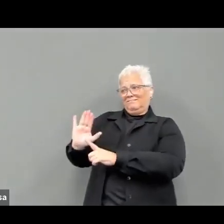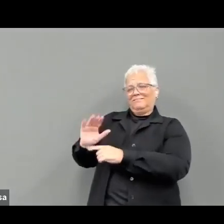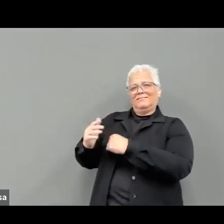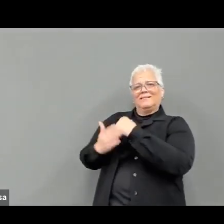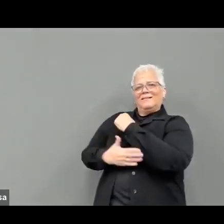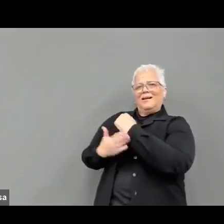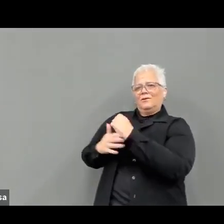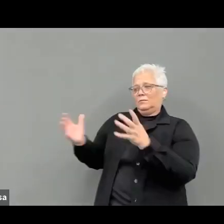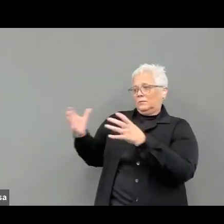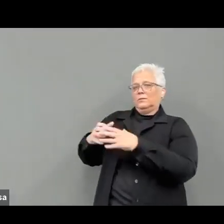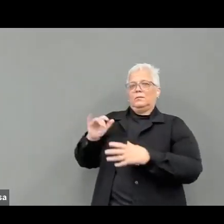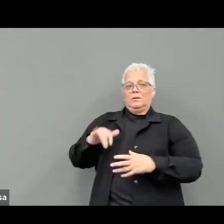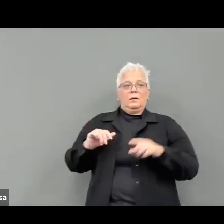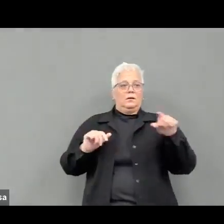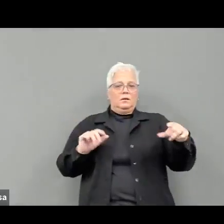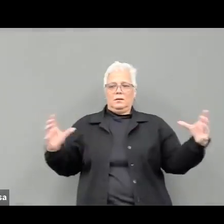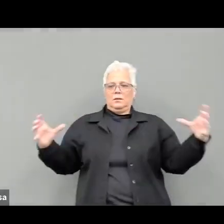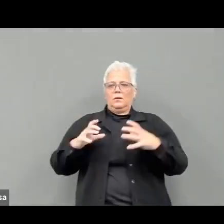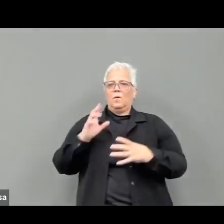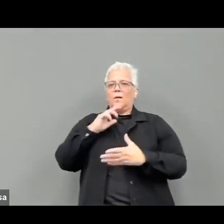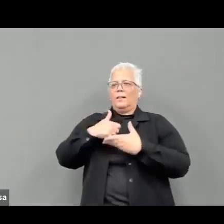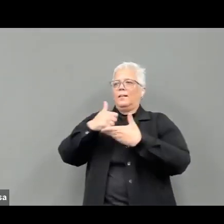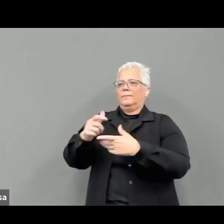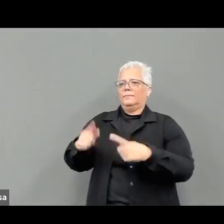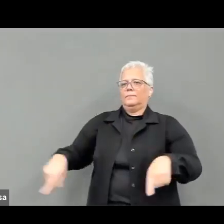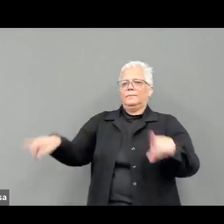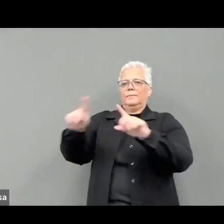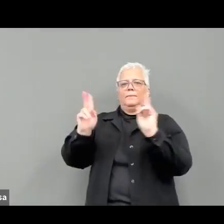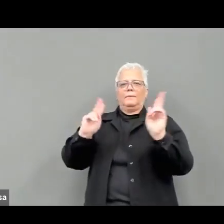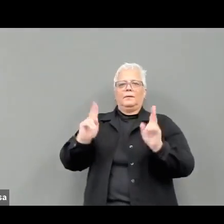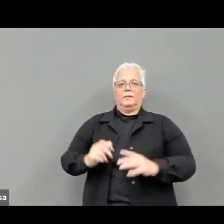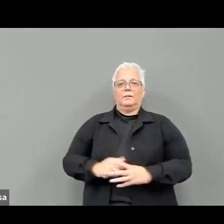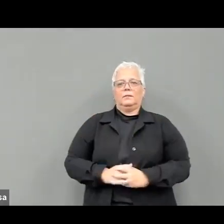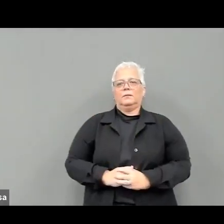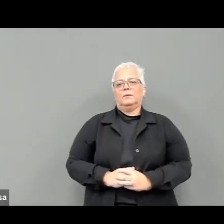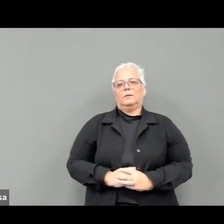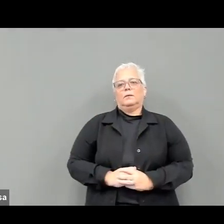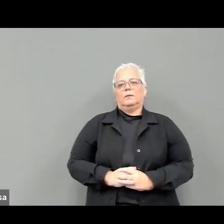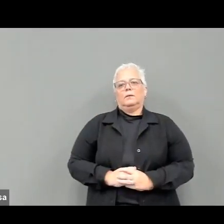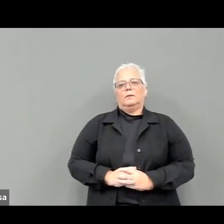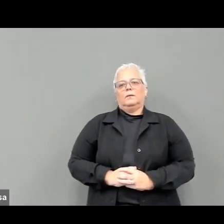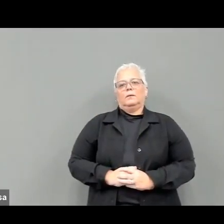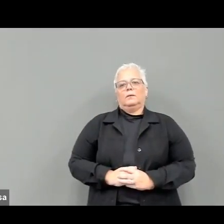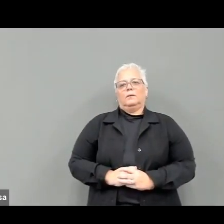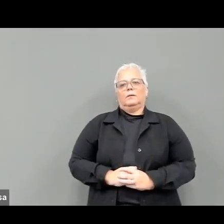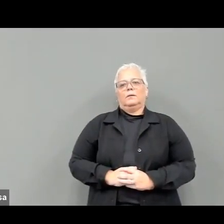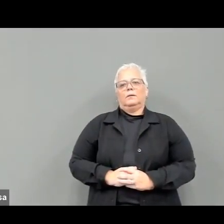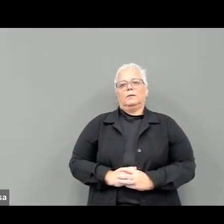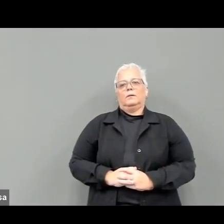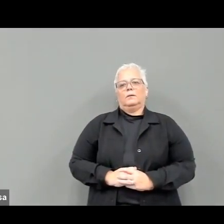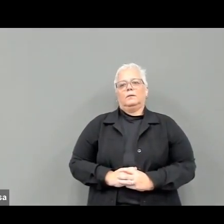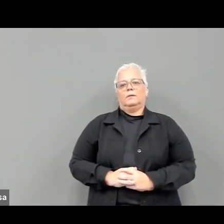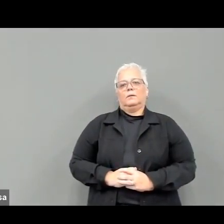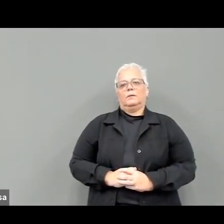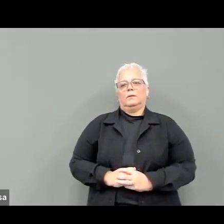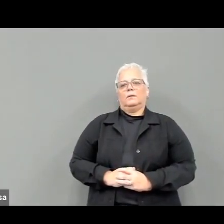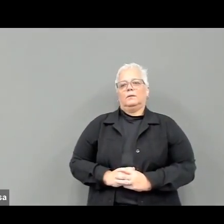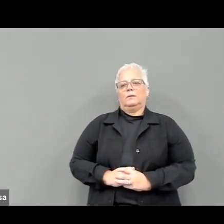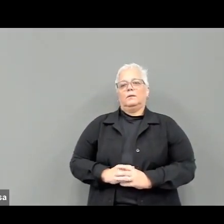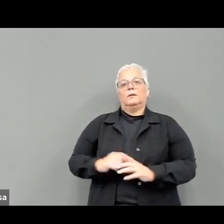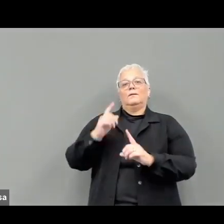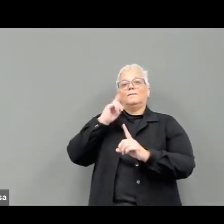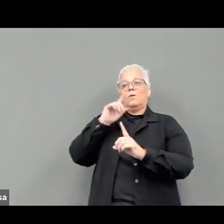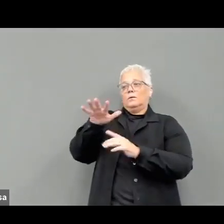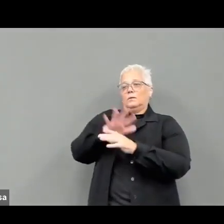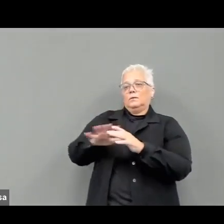municipalities within Tulsa County. We're currently working with the city to develop a program that will administer these funds and